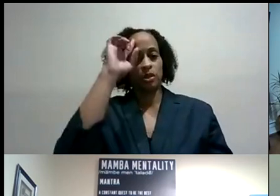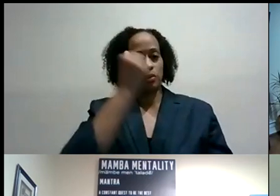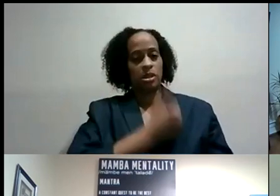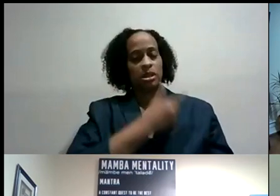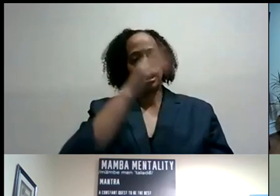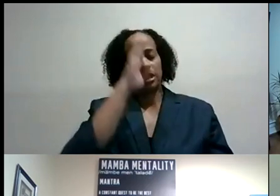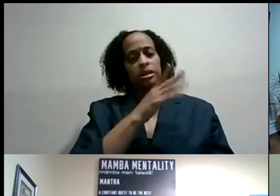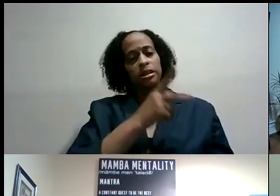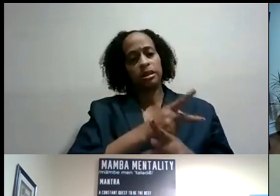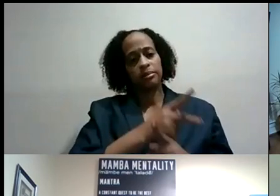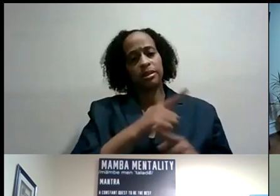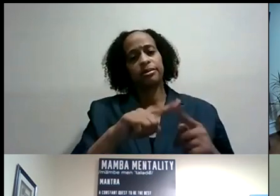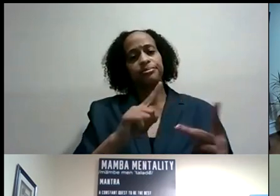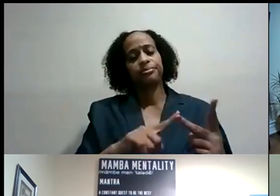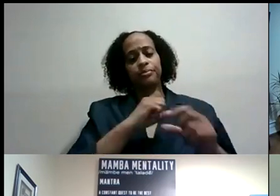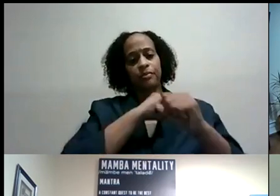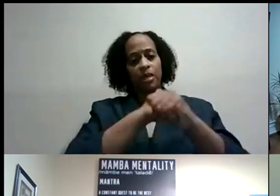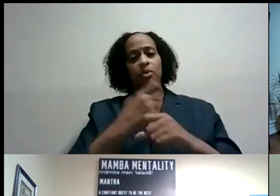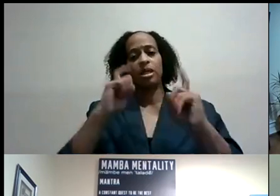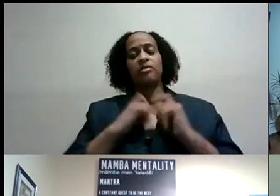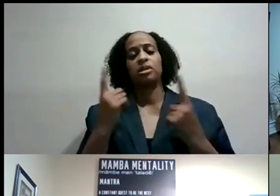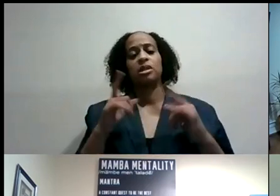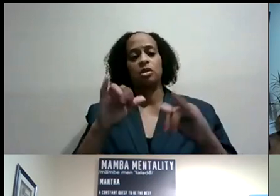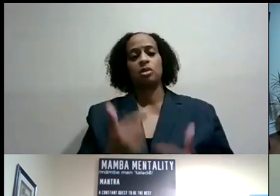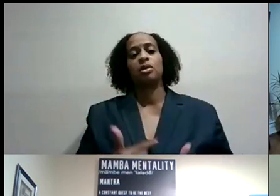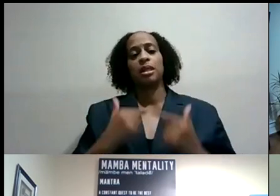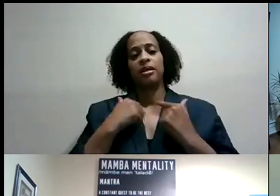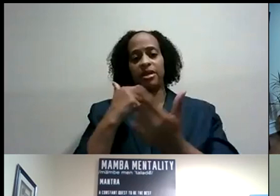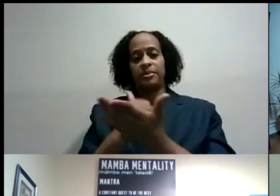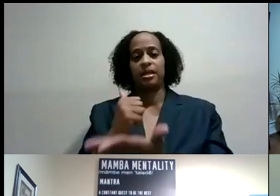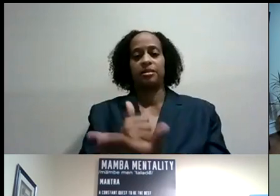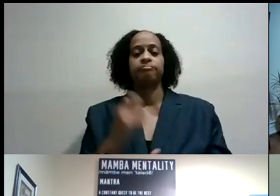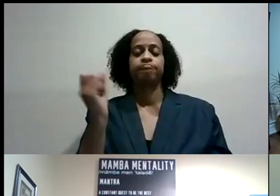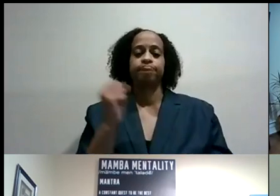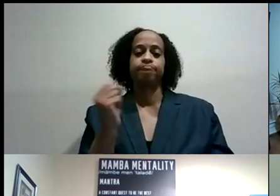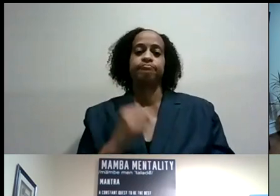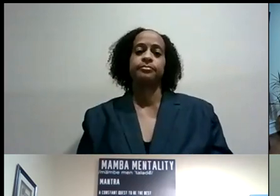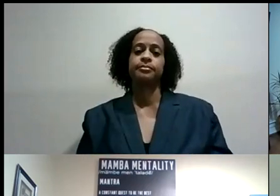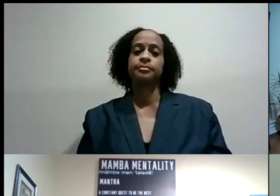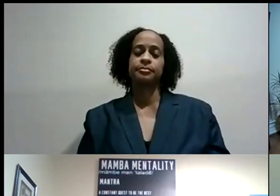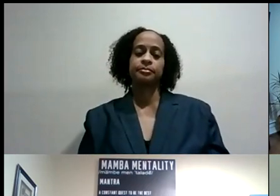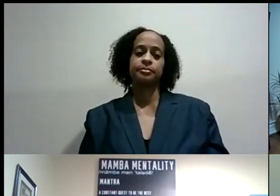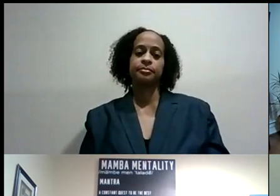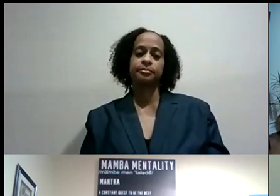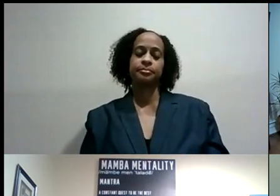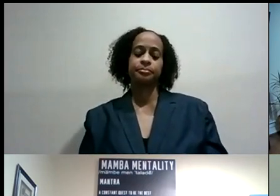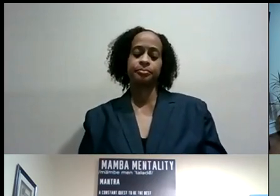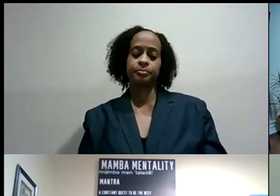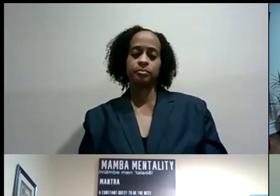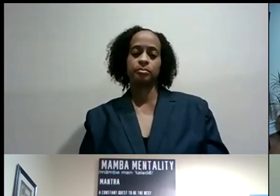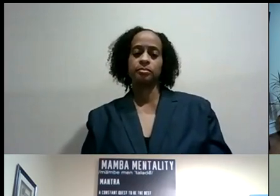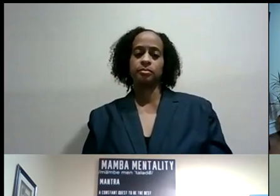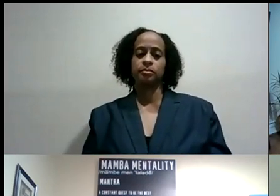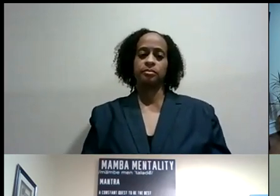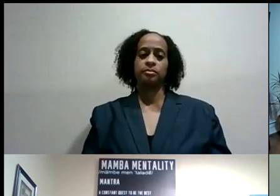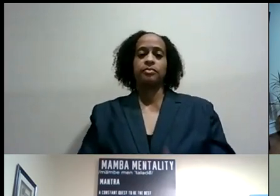us, protects us, and will give us eternal life. Amen. Yes. Amen. Our lesson comes to a